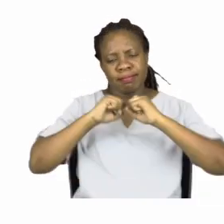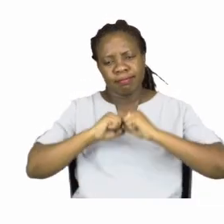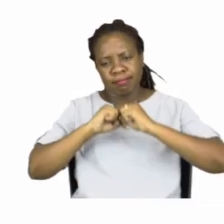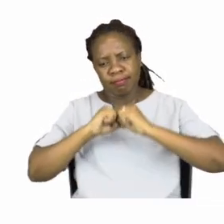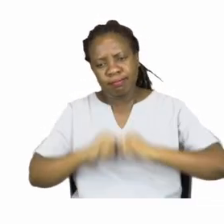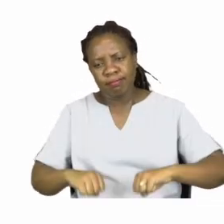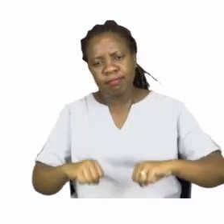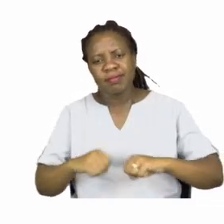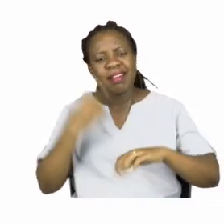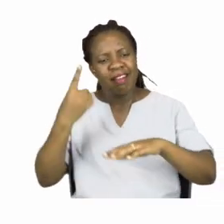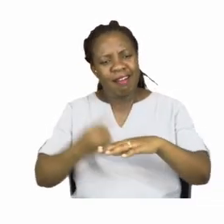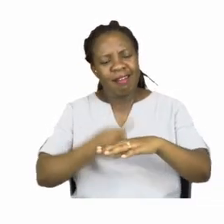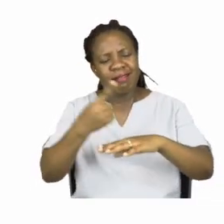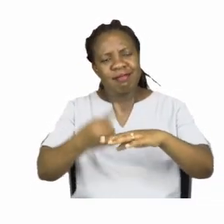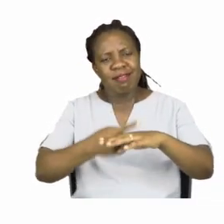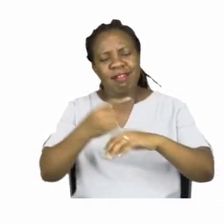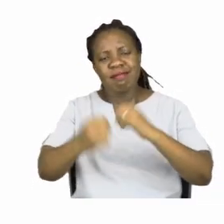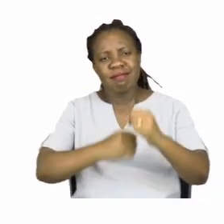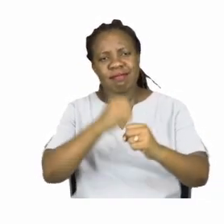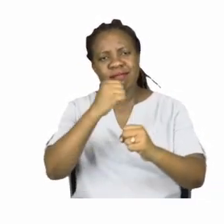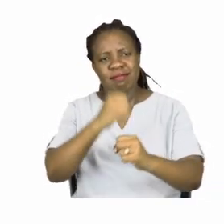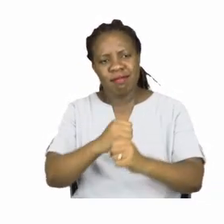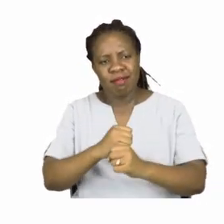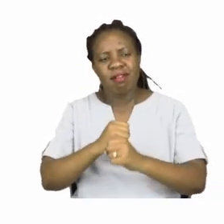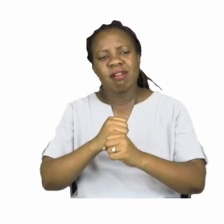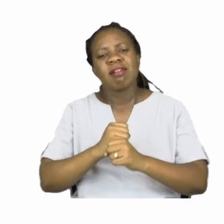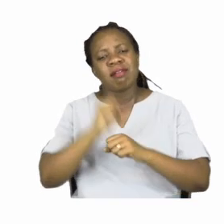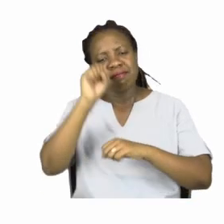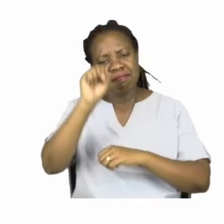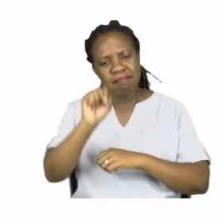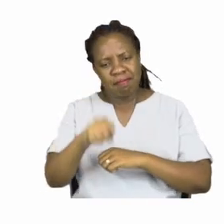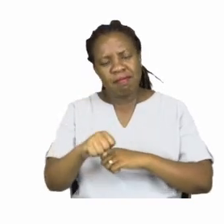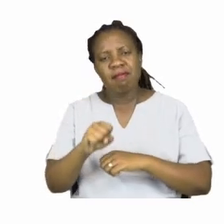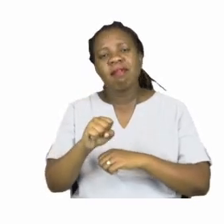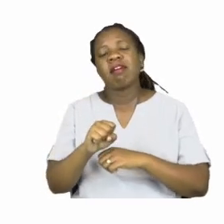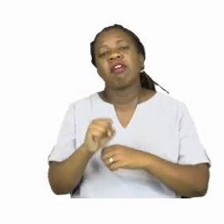campaign every year during his holidays.